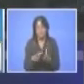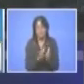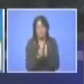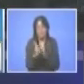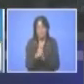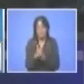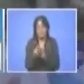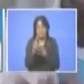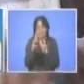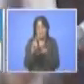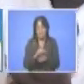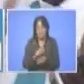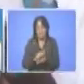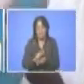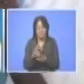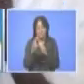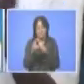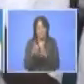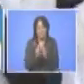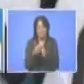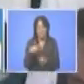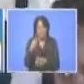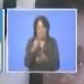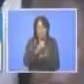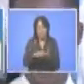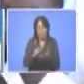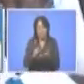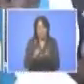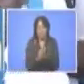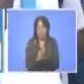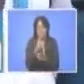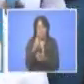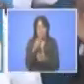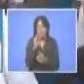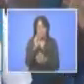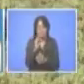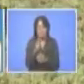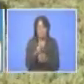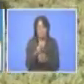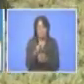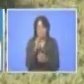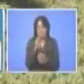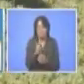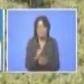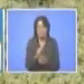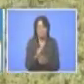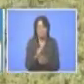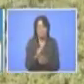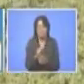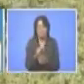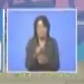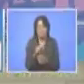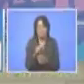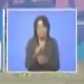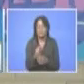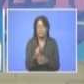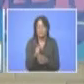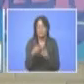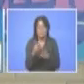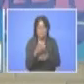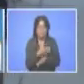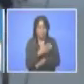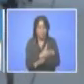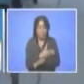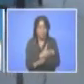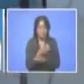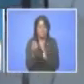more. One of South Andros High School goals is to improve students' national examination results. This year, Jolanda Ramming